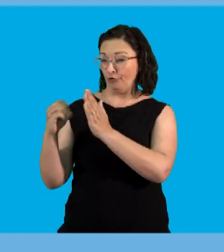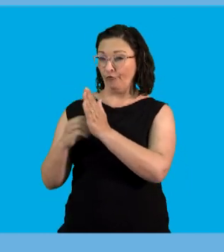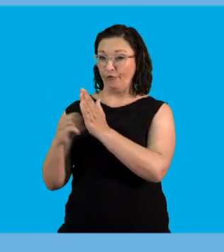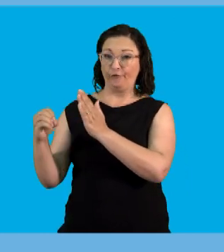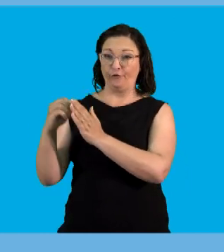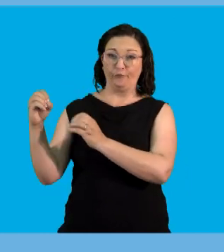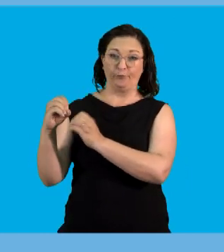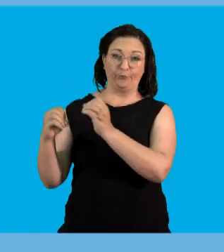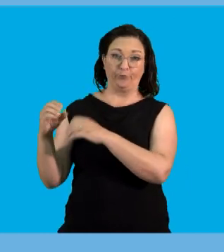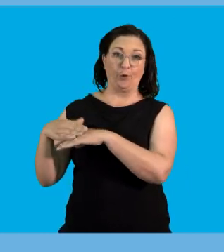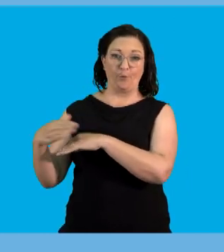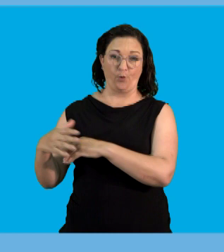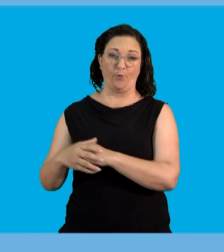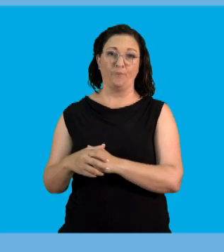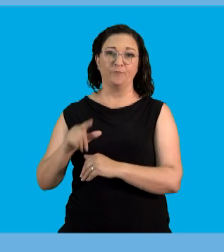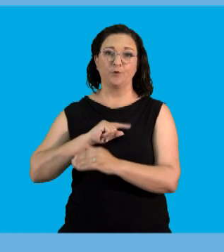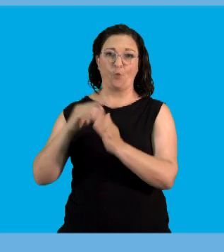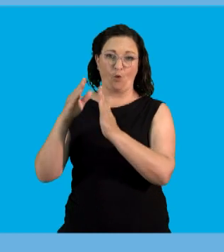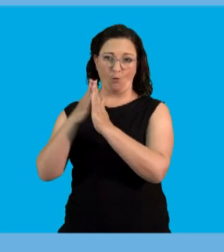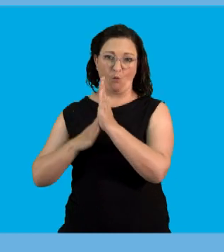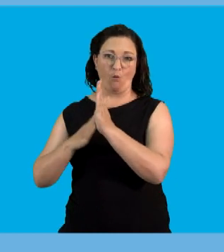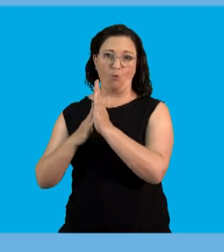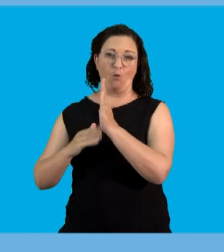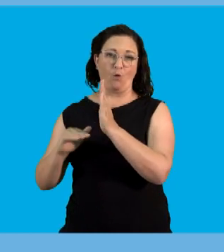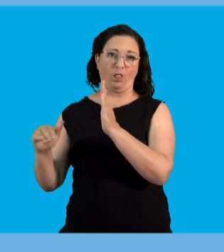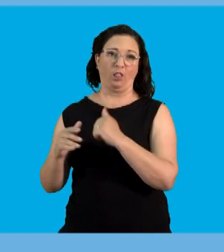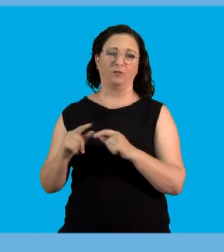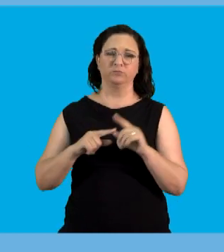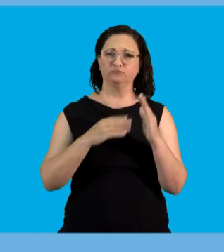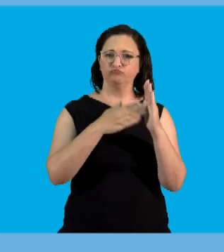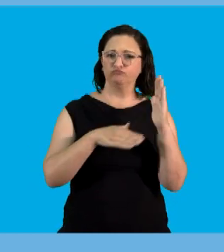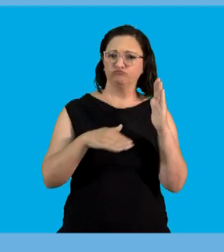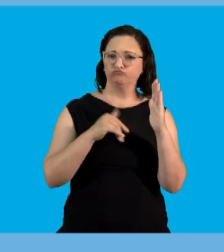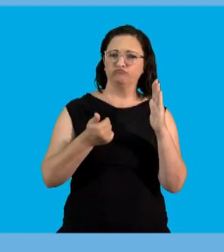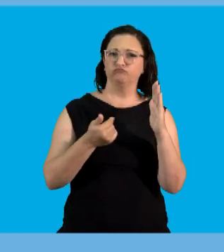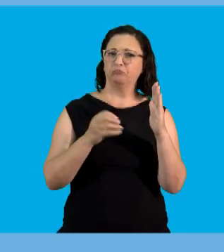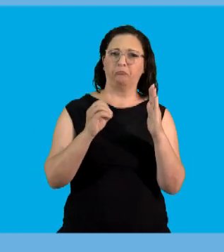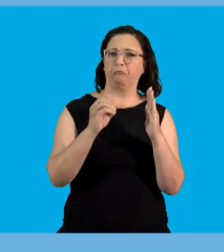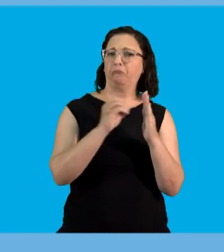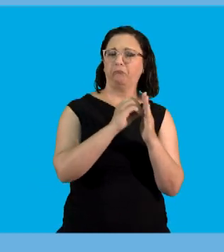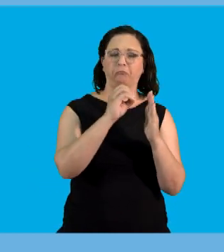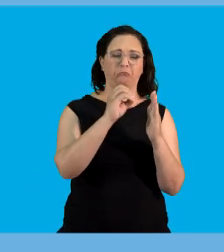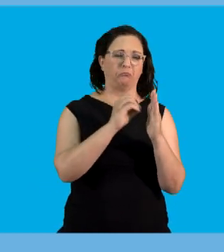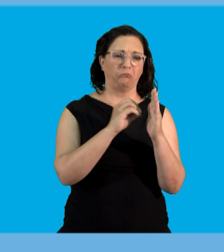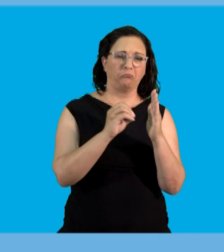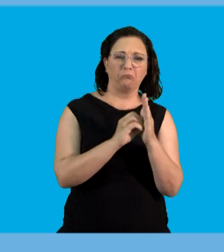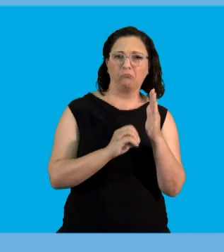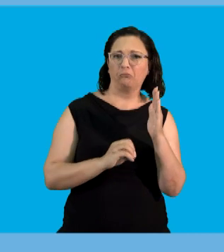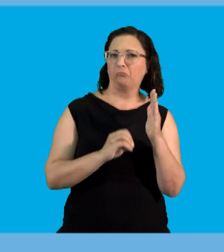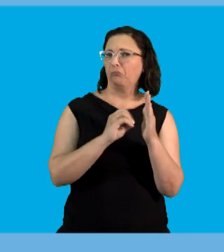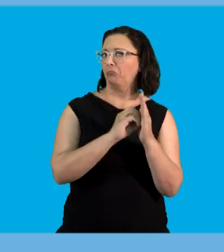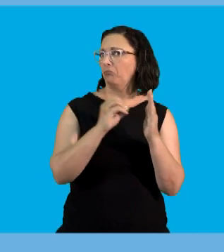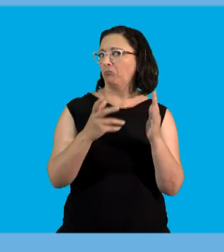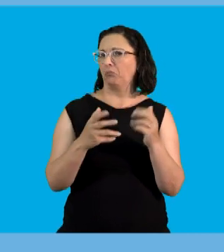that is exerted by these particles onto the walls of the container is going to be less as compared to the force that is exerted by the